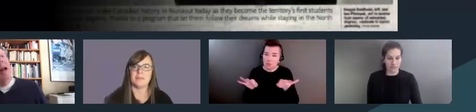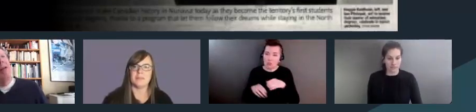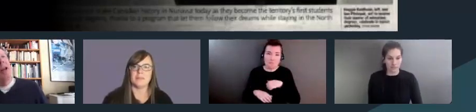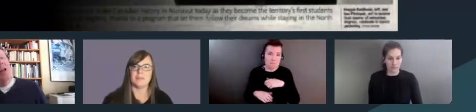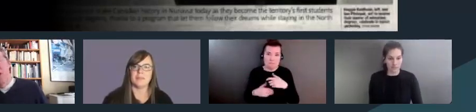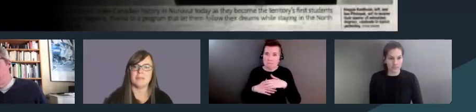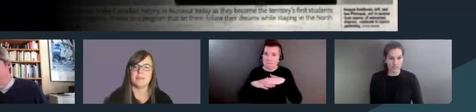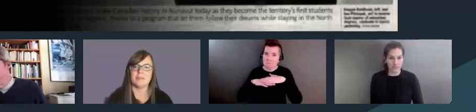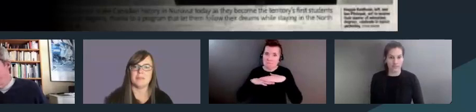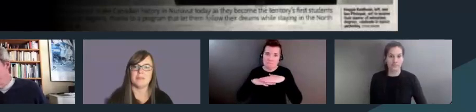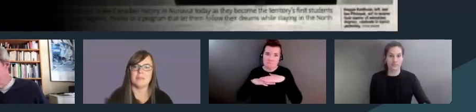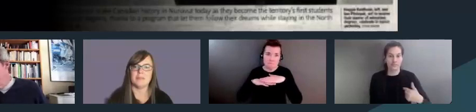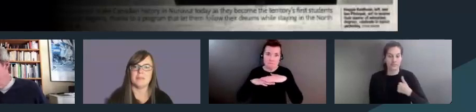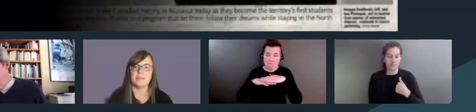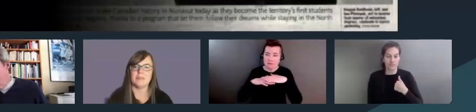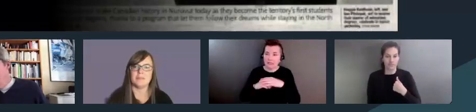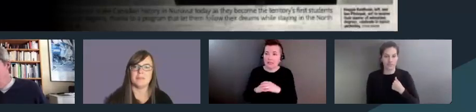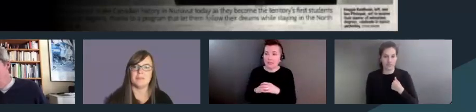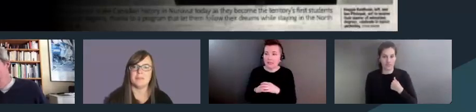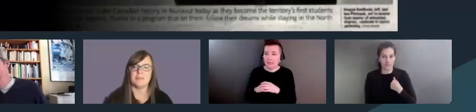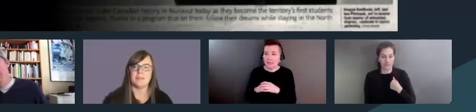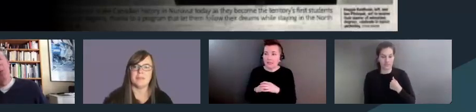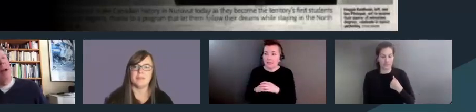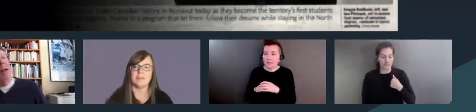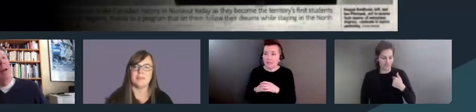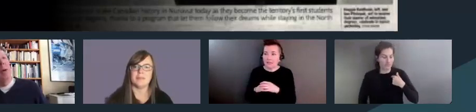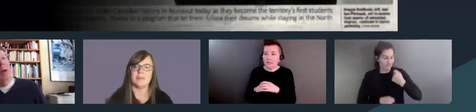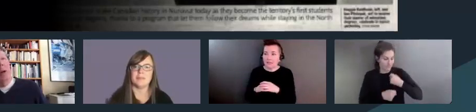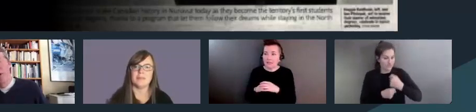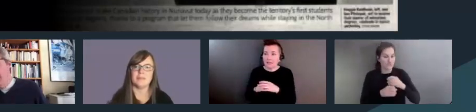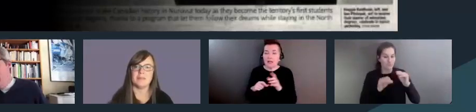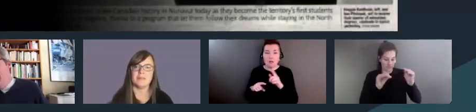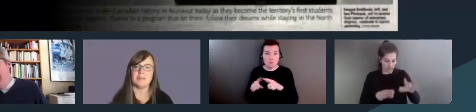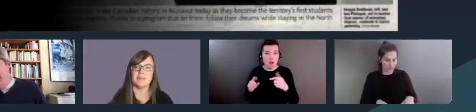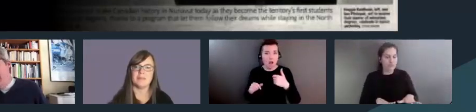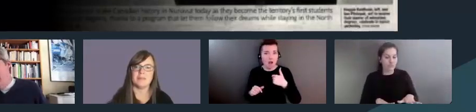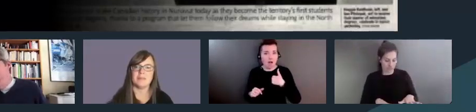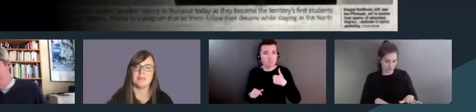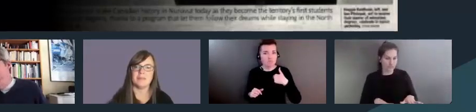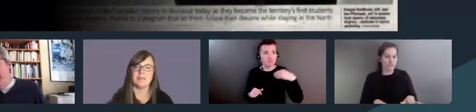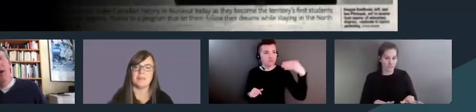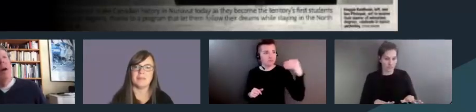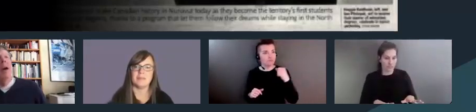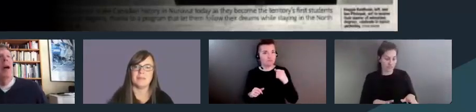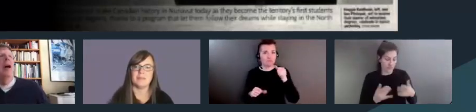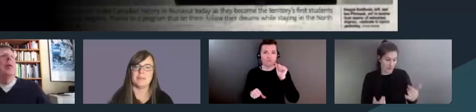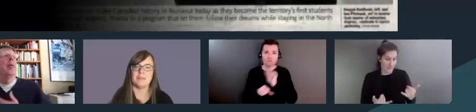far greater benefits in terms of a secure, well-paid, respected career than they did.